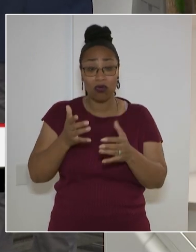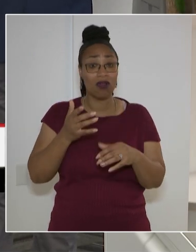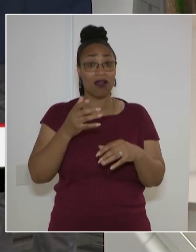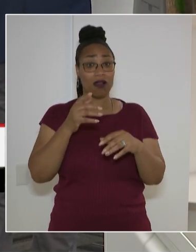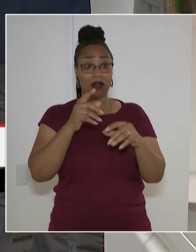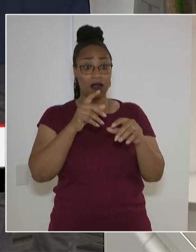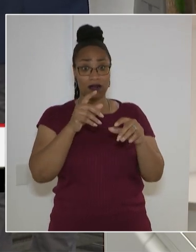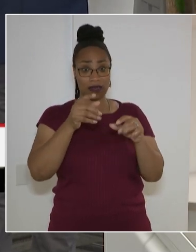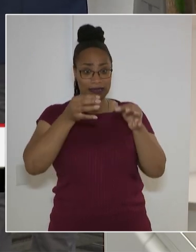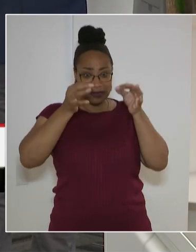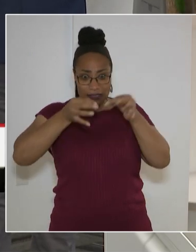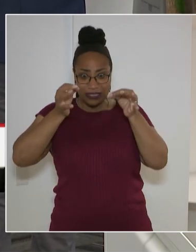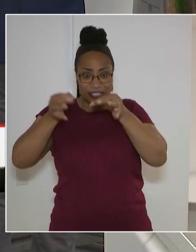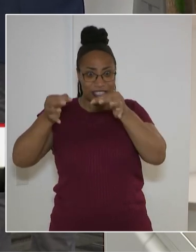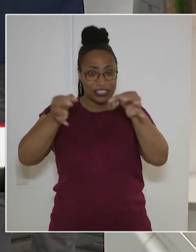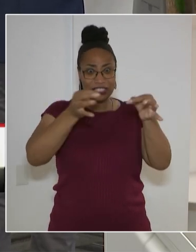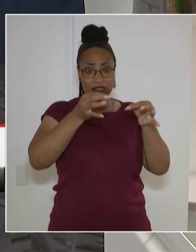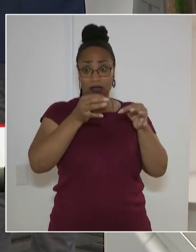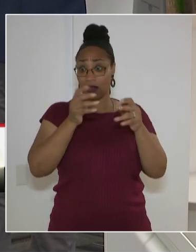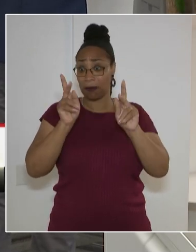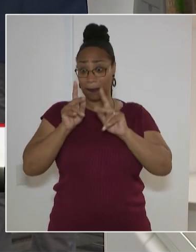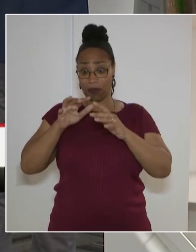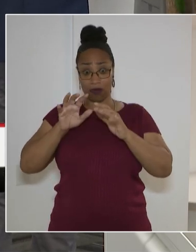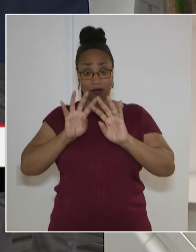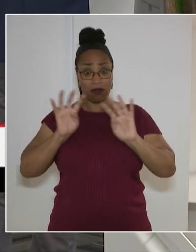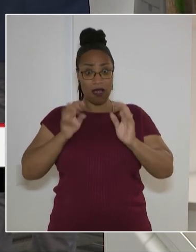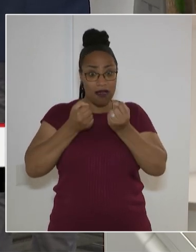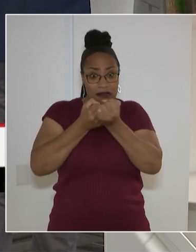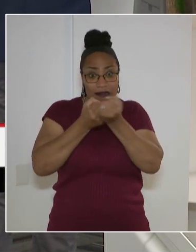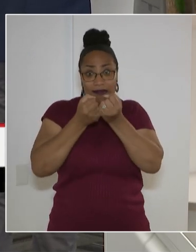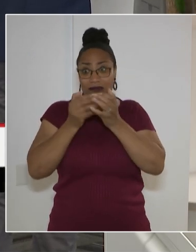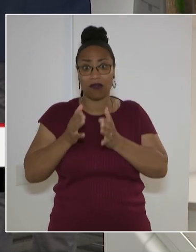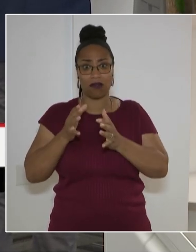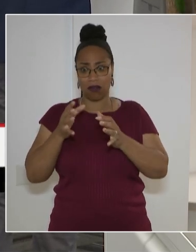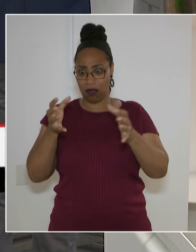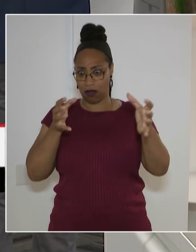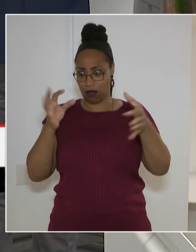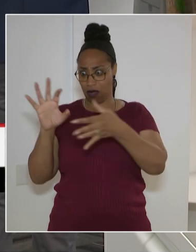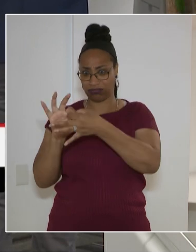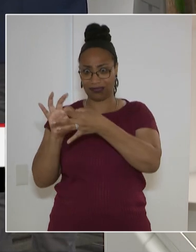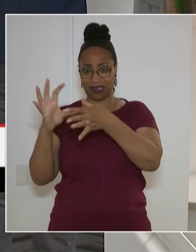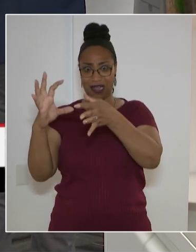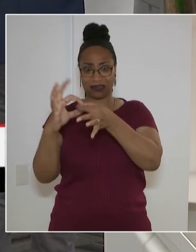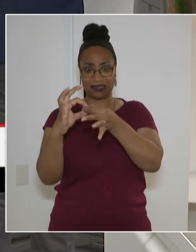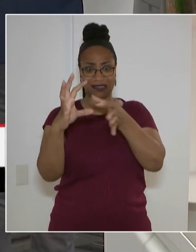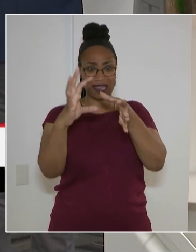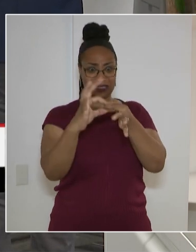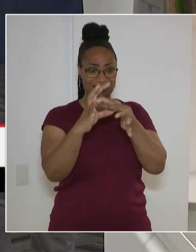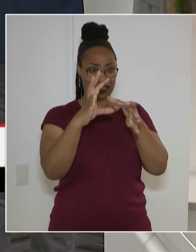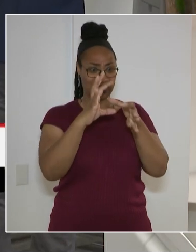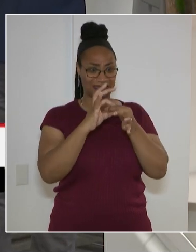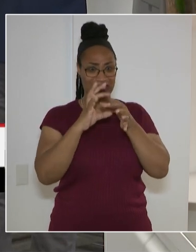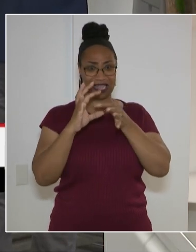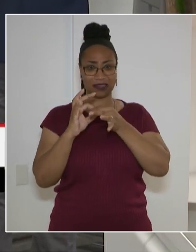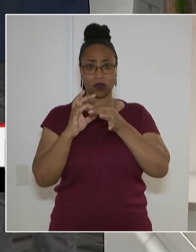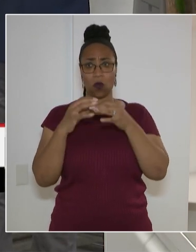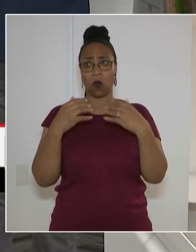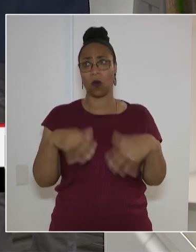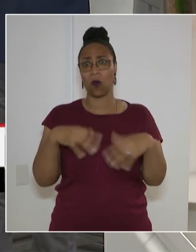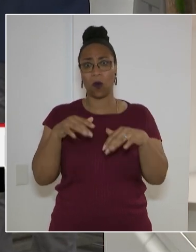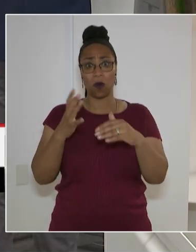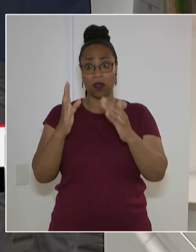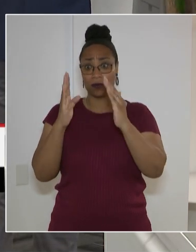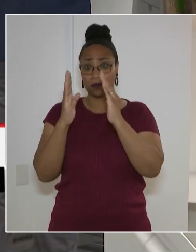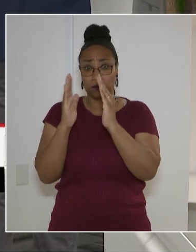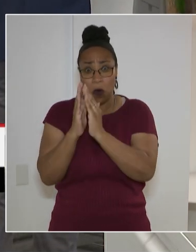to advocate for better policies for their small towns and cities and for our entire nation. They know